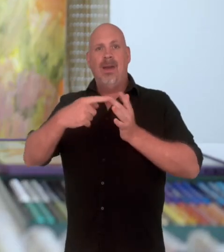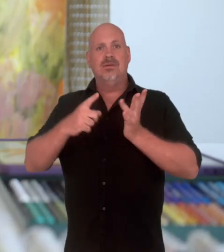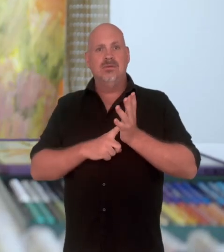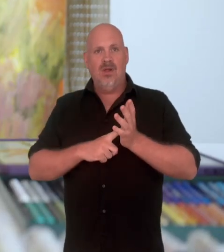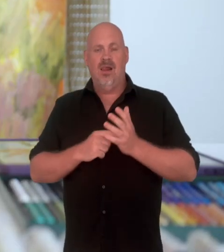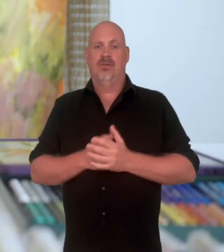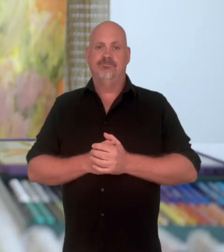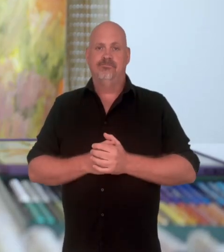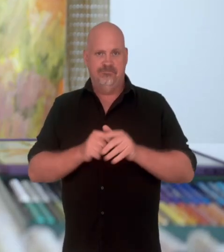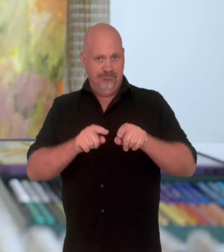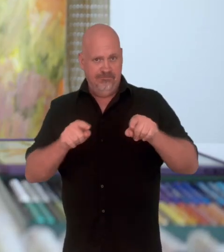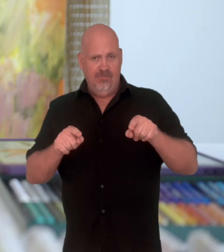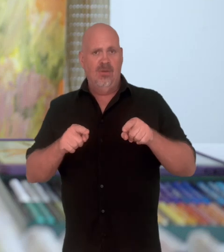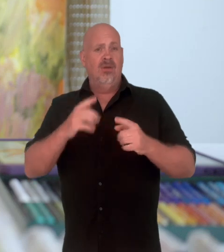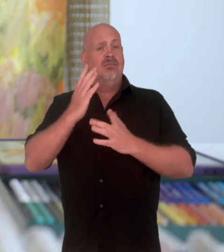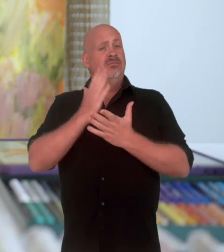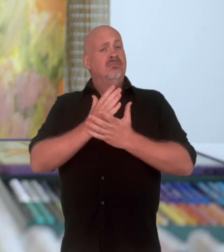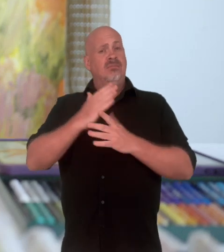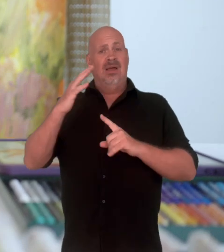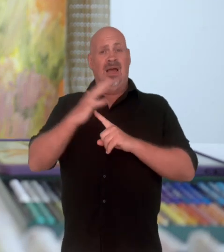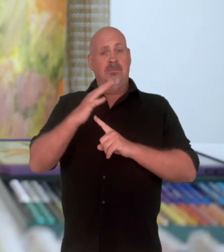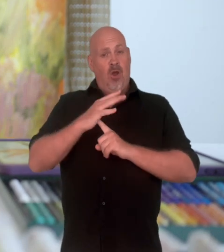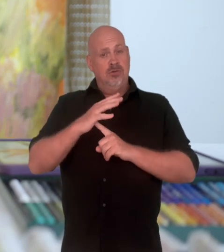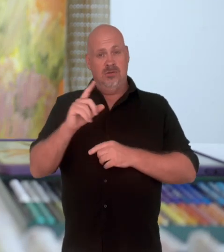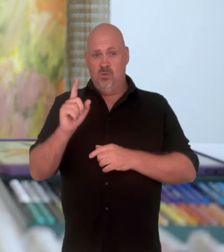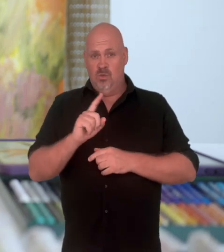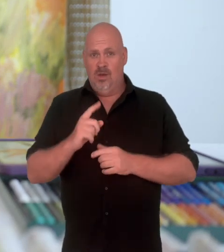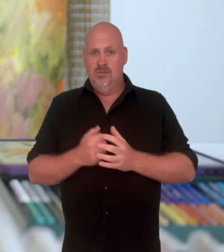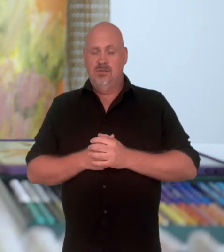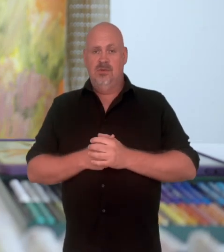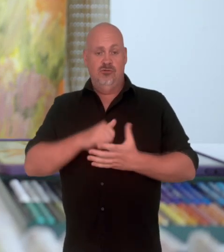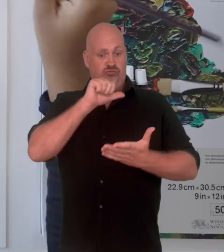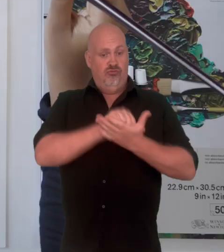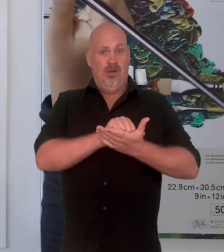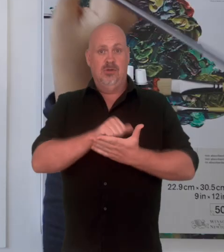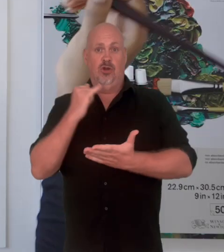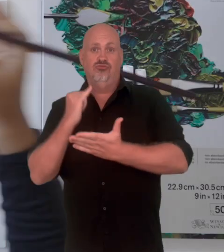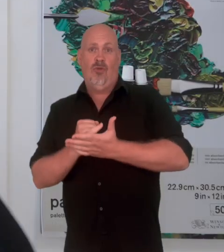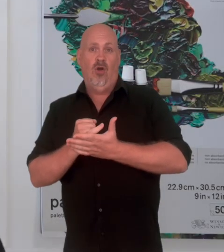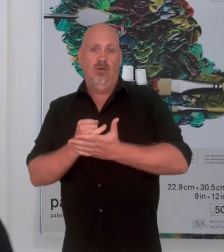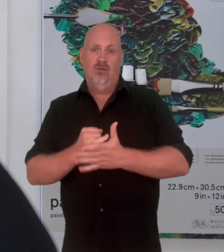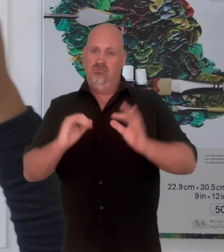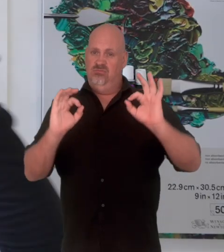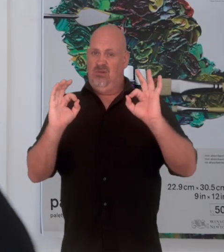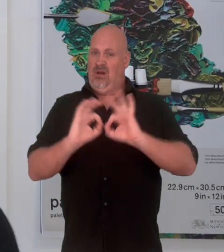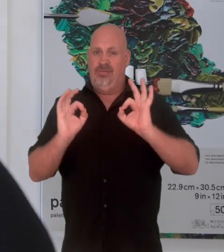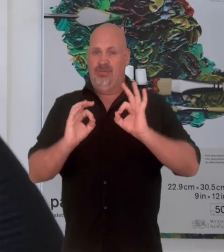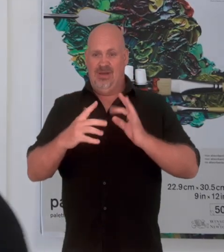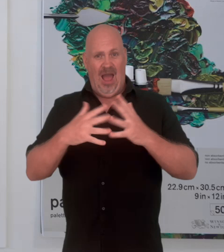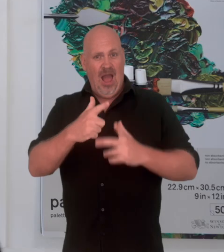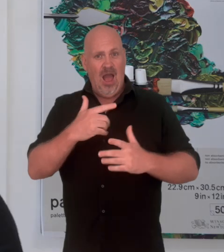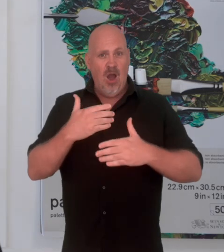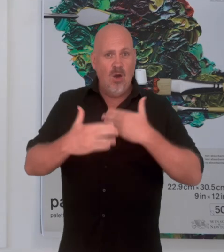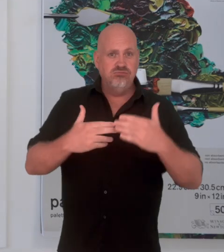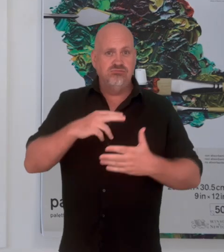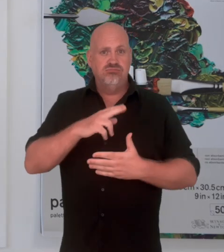say is there is no right or wrong way to approach this drawing. You know, it can evolve into something that